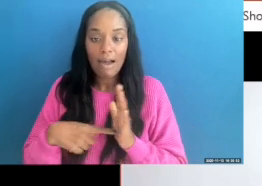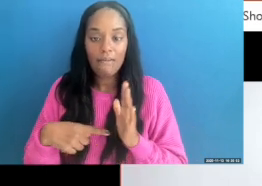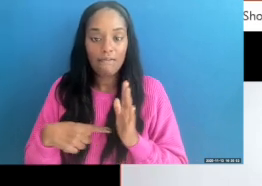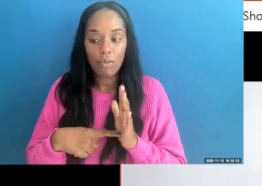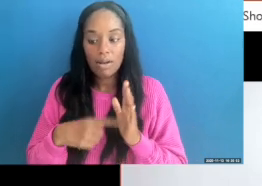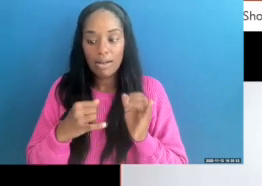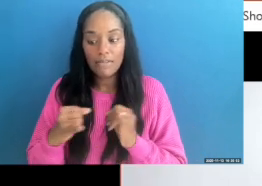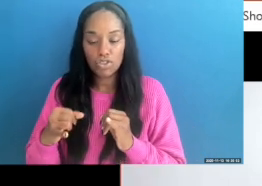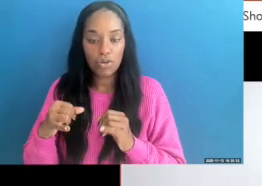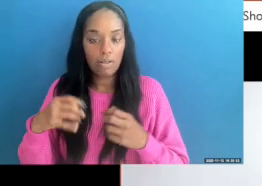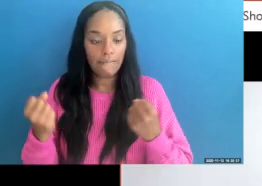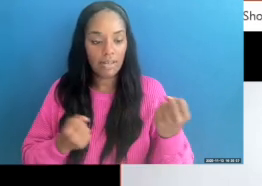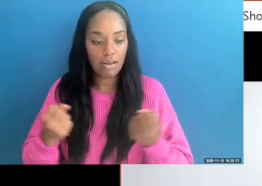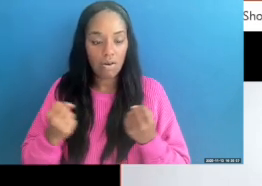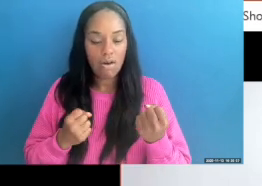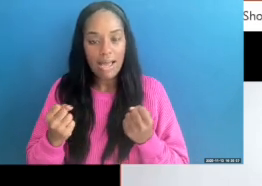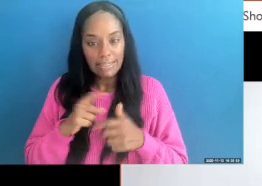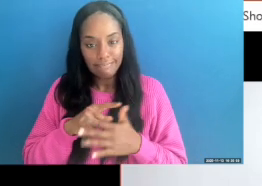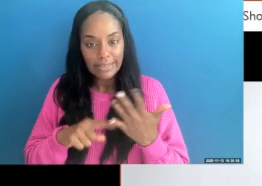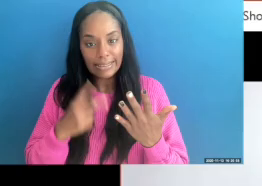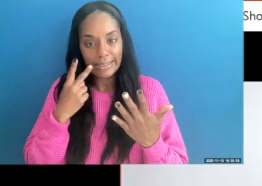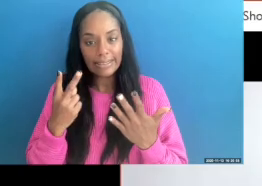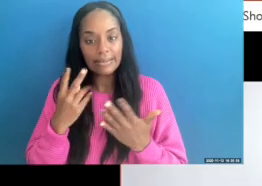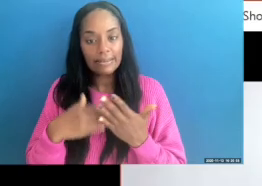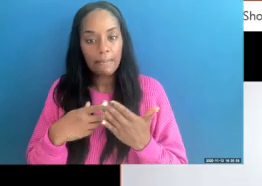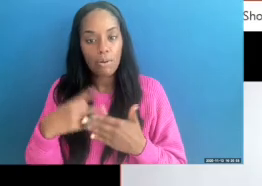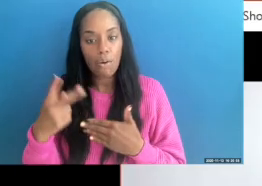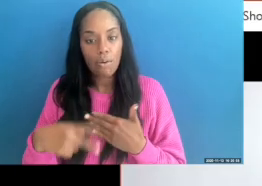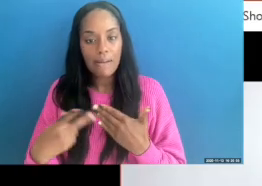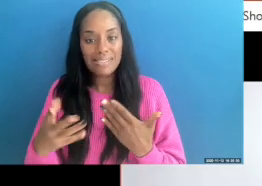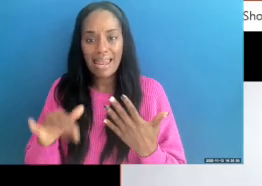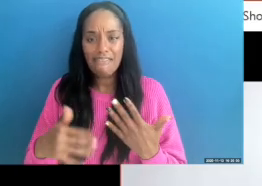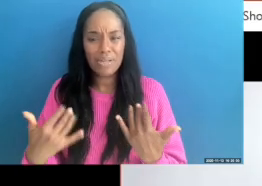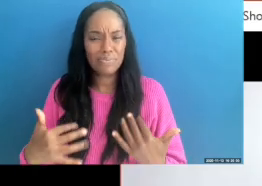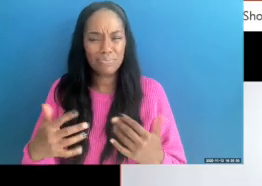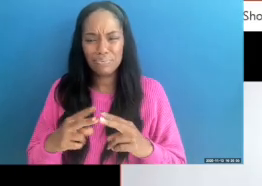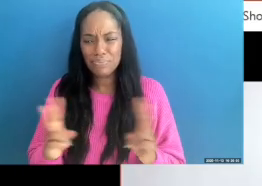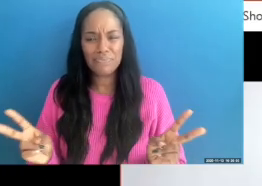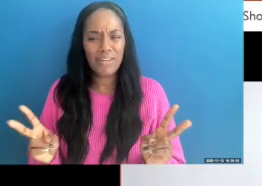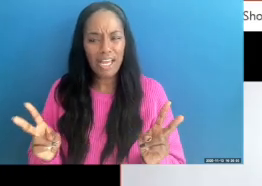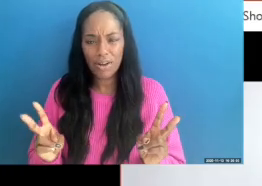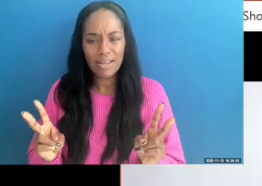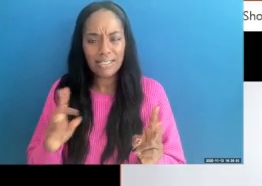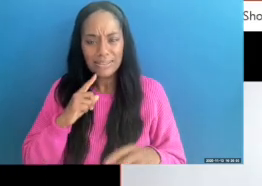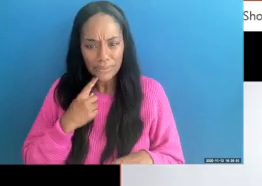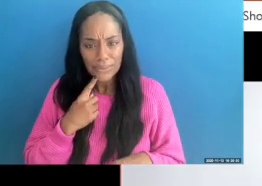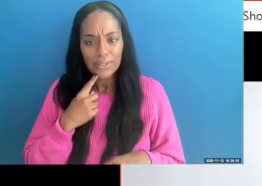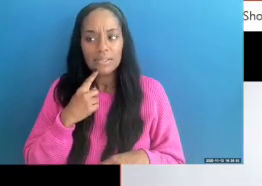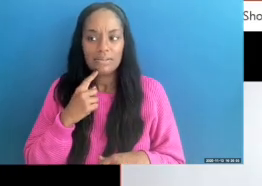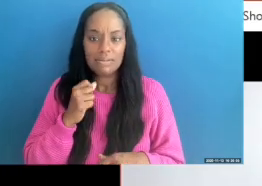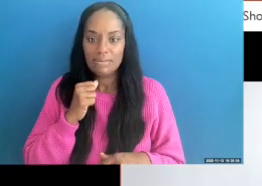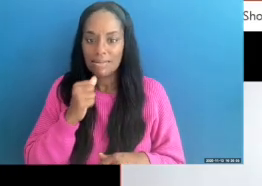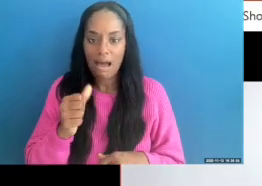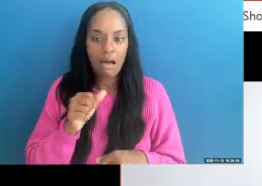unable to afford a vehicle, an individual vehicle, looking at some of these mobility choices programs that have been critically underfunded,